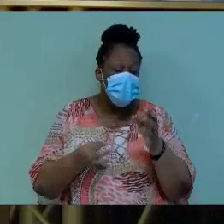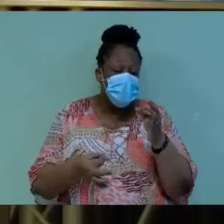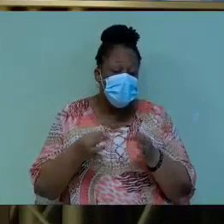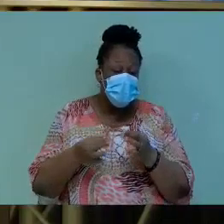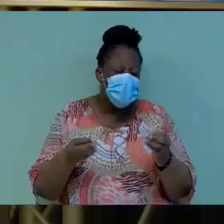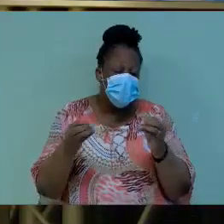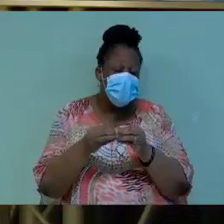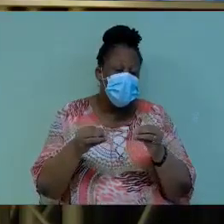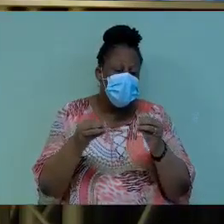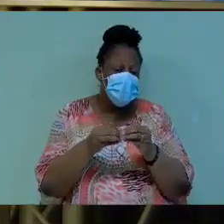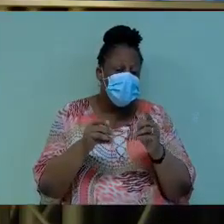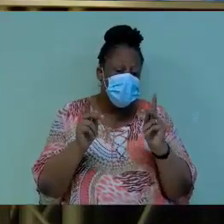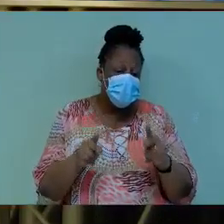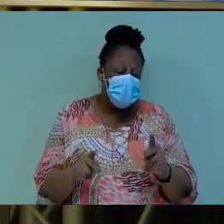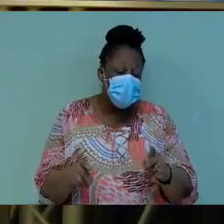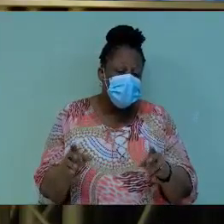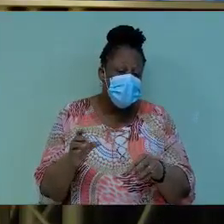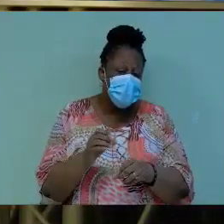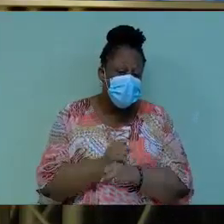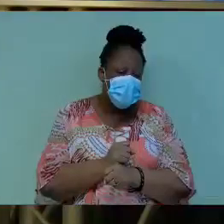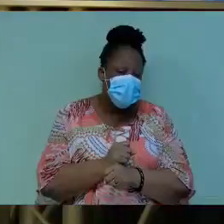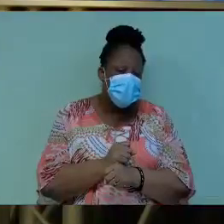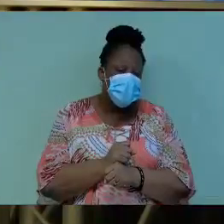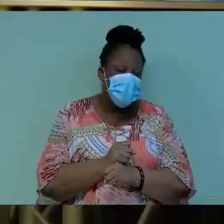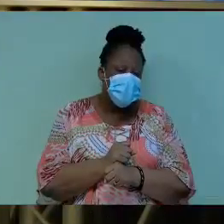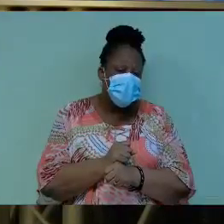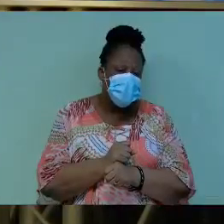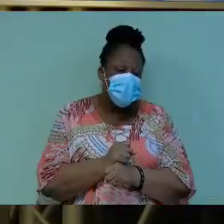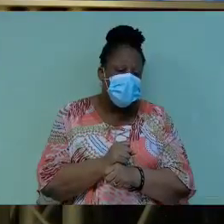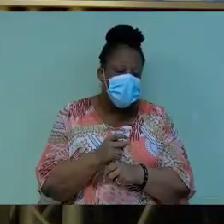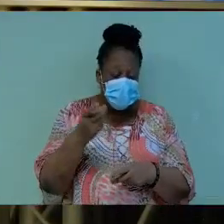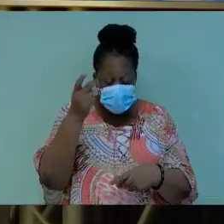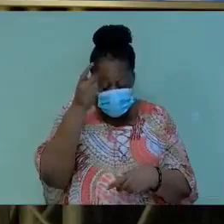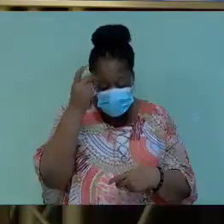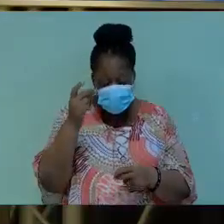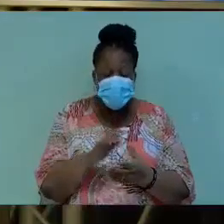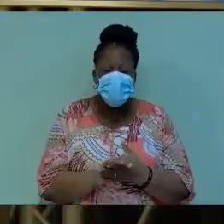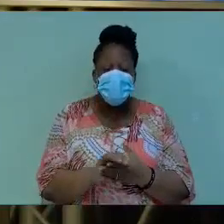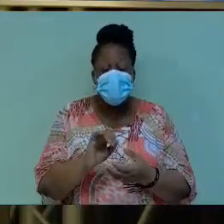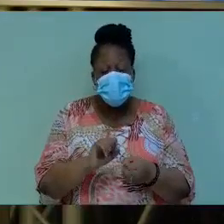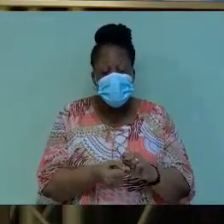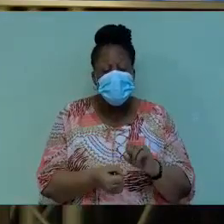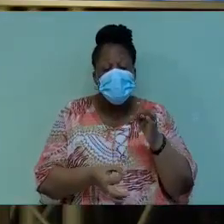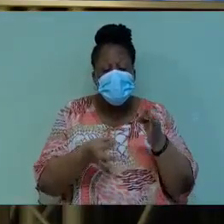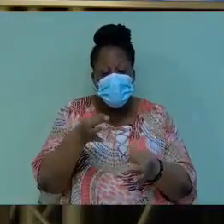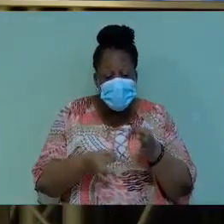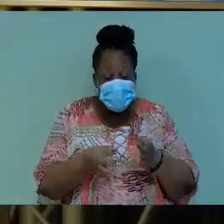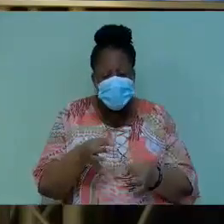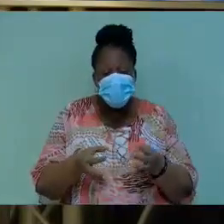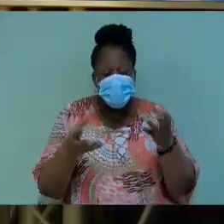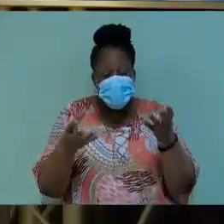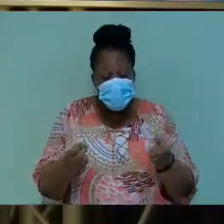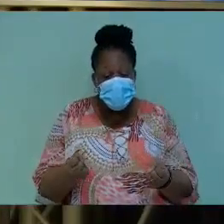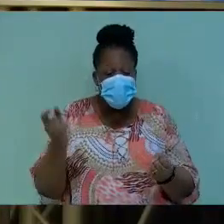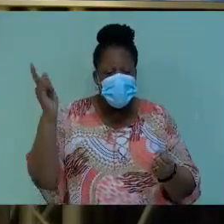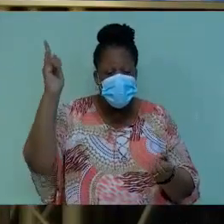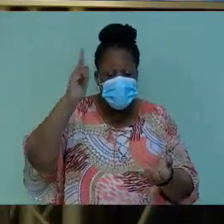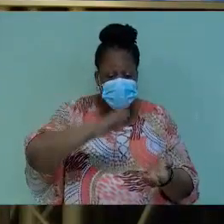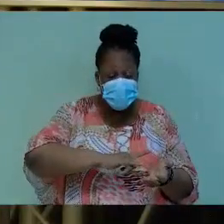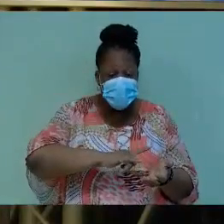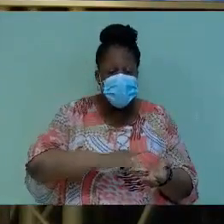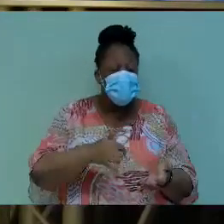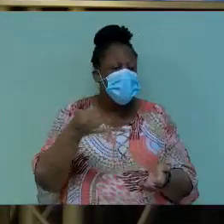So therefore, please follow the procedures. Please contact us so that you will be notified and informed of what you